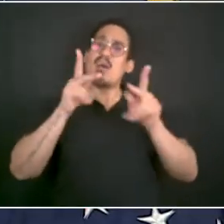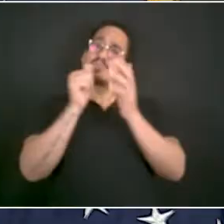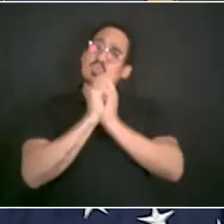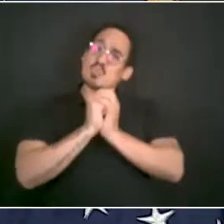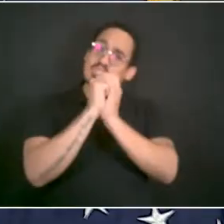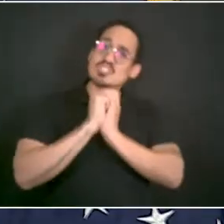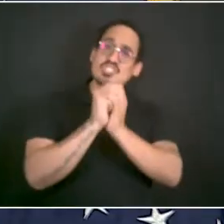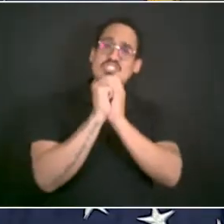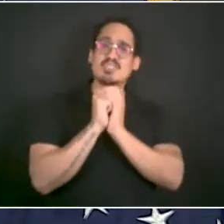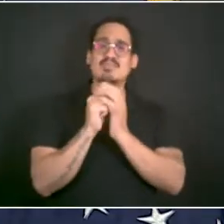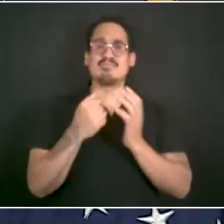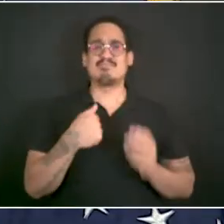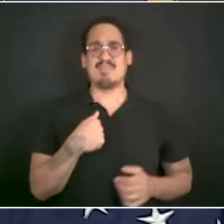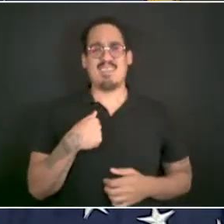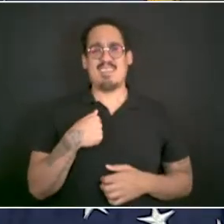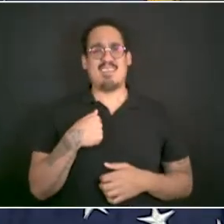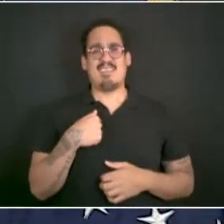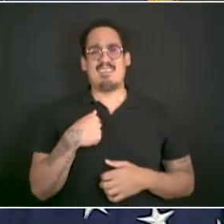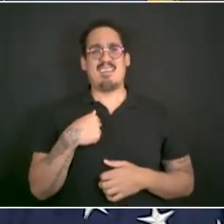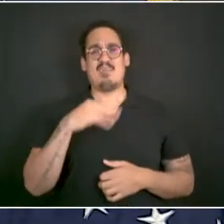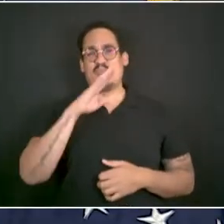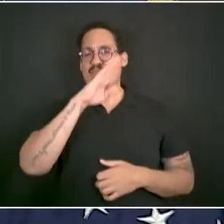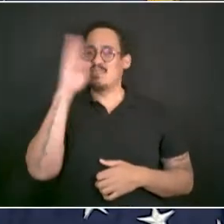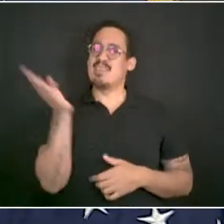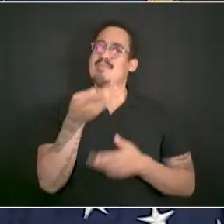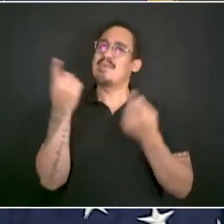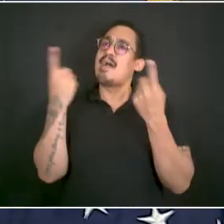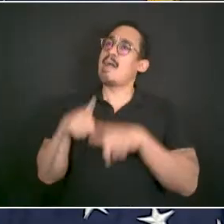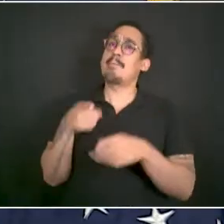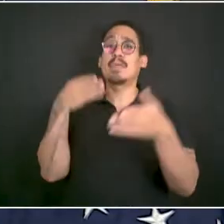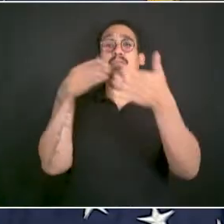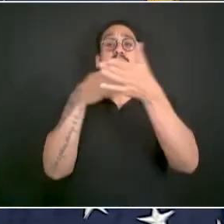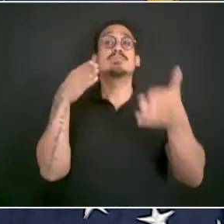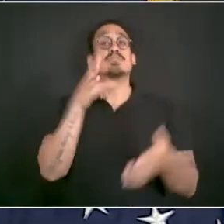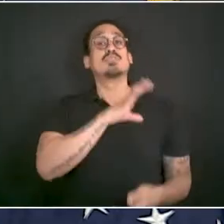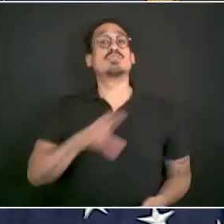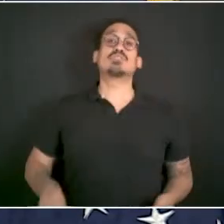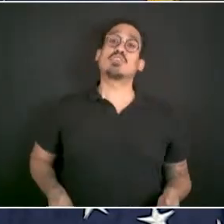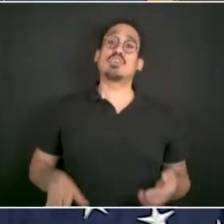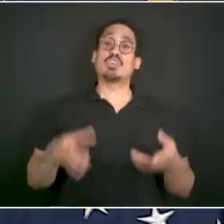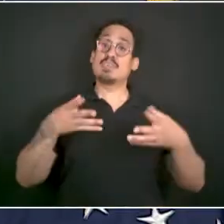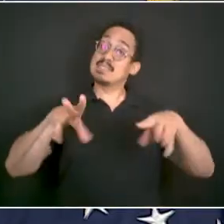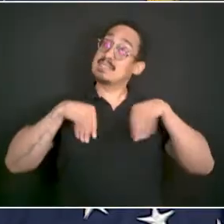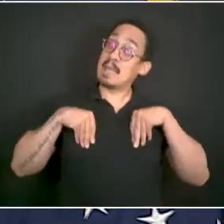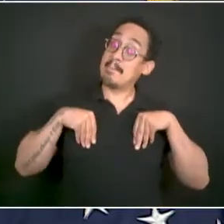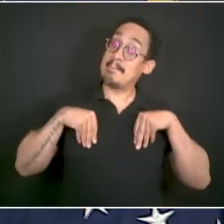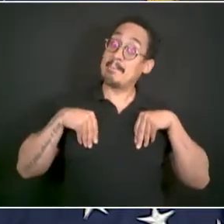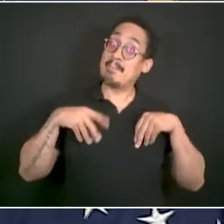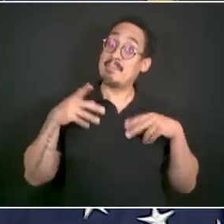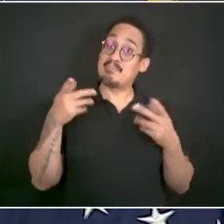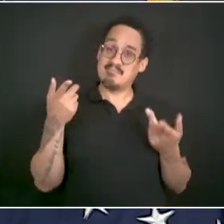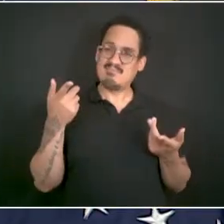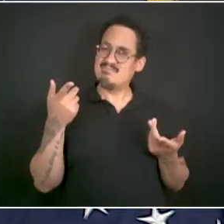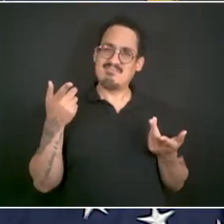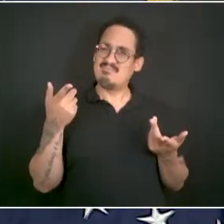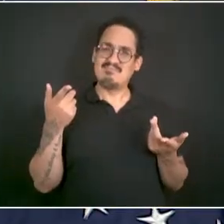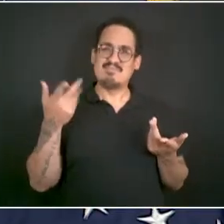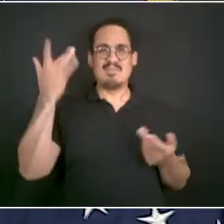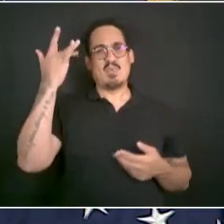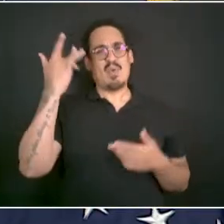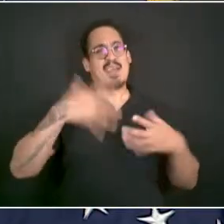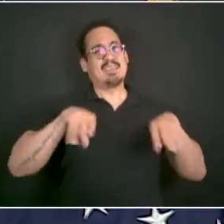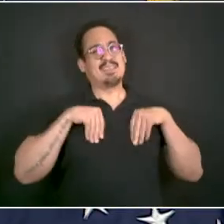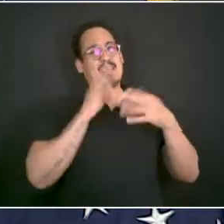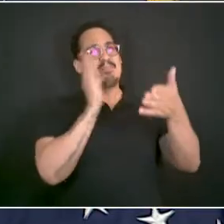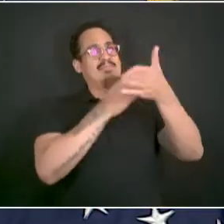tolerate someone going to a Christian church and saying vile things and doing foul things. I wouldn't allow someone to do it to a